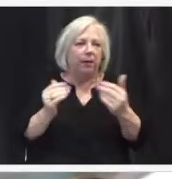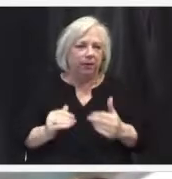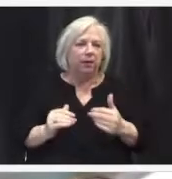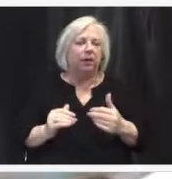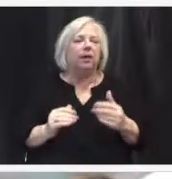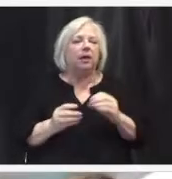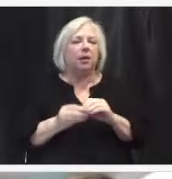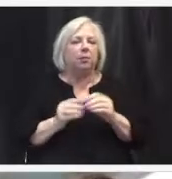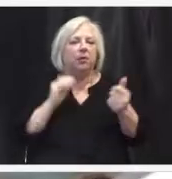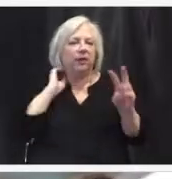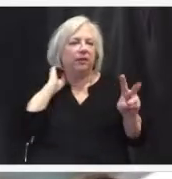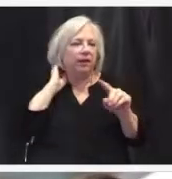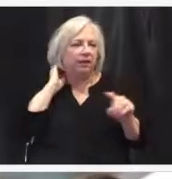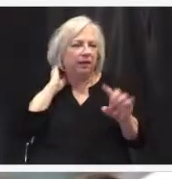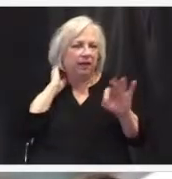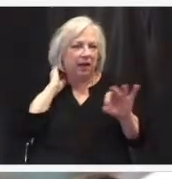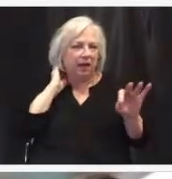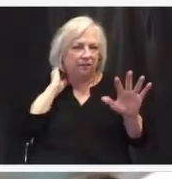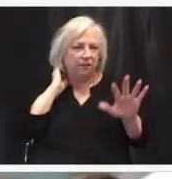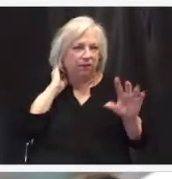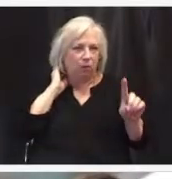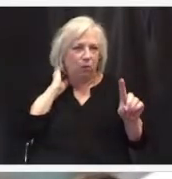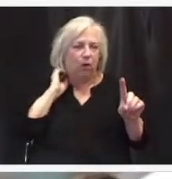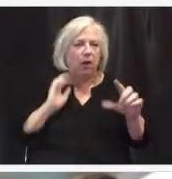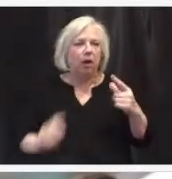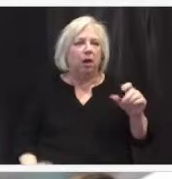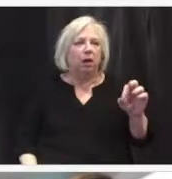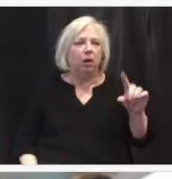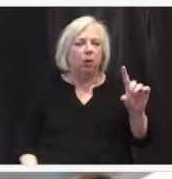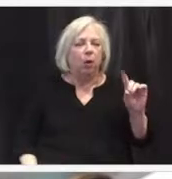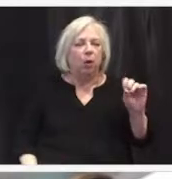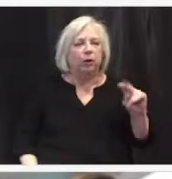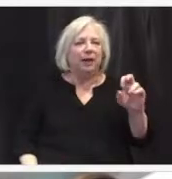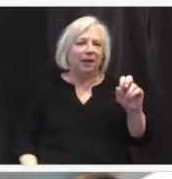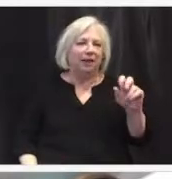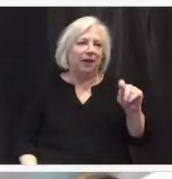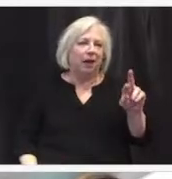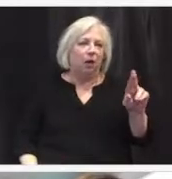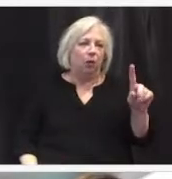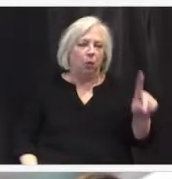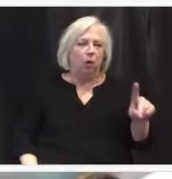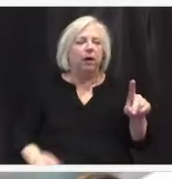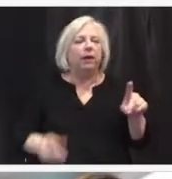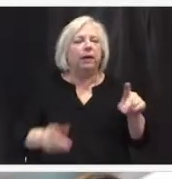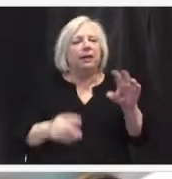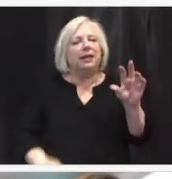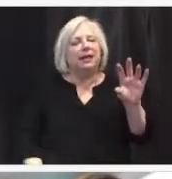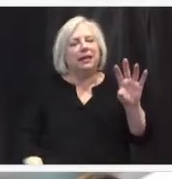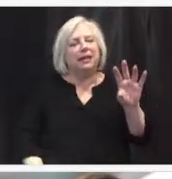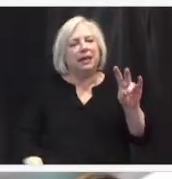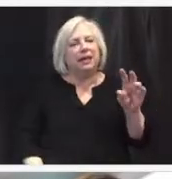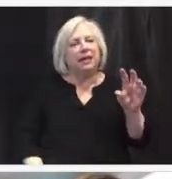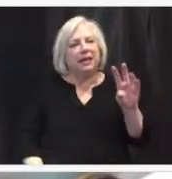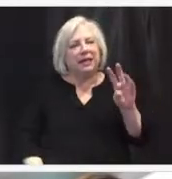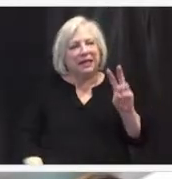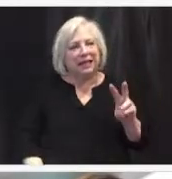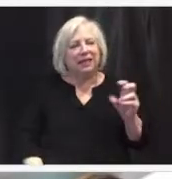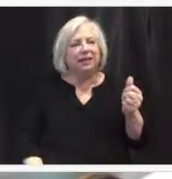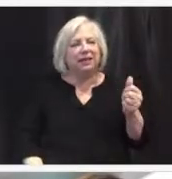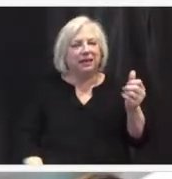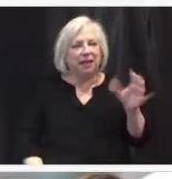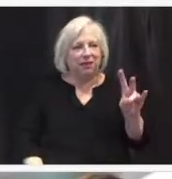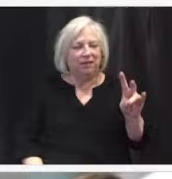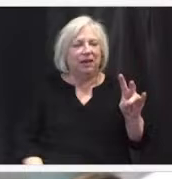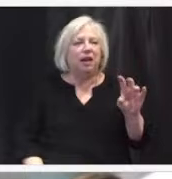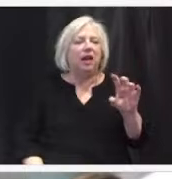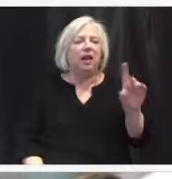16, Z9951, Goldman STR1 Special Use Permit, 10617 David O'Dodd Road. Staff